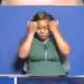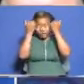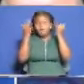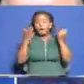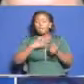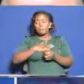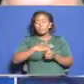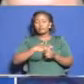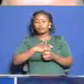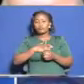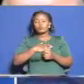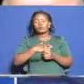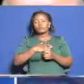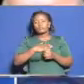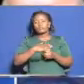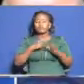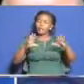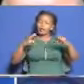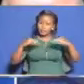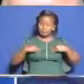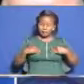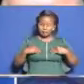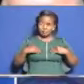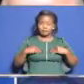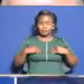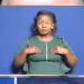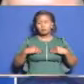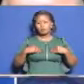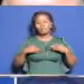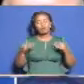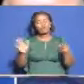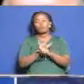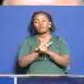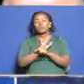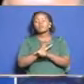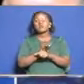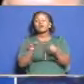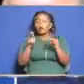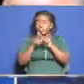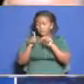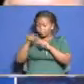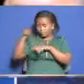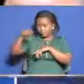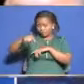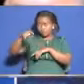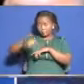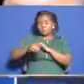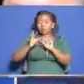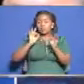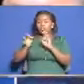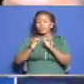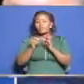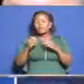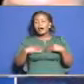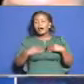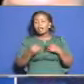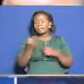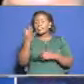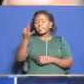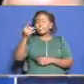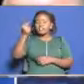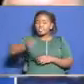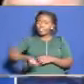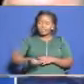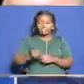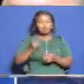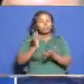going to accept wholeheartedly. And especially this time, if it is going to be three bench judge, then